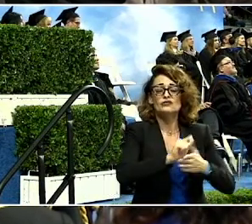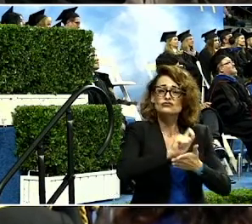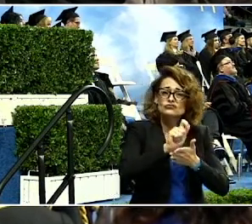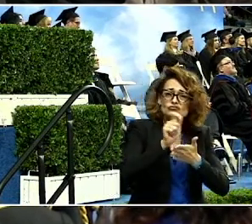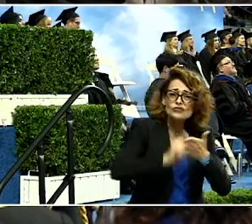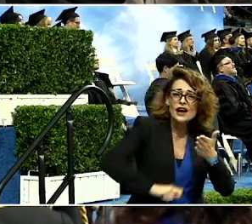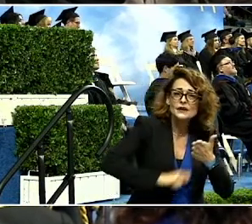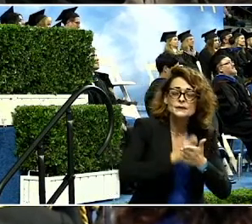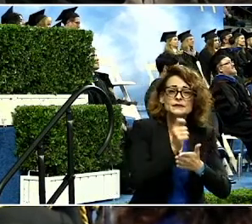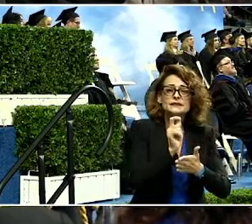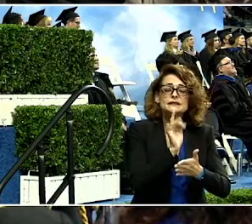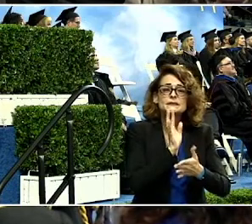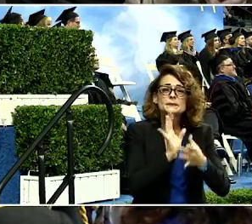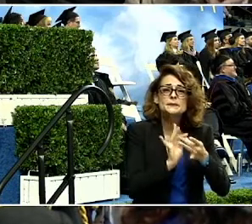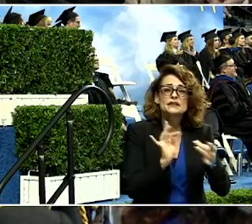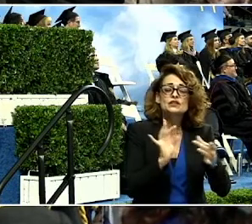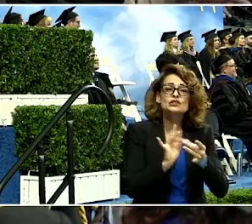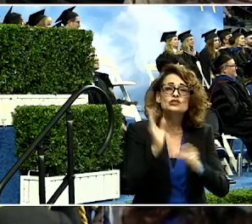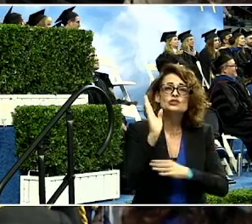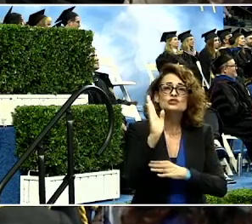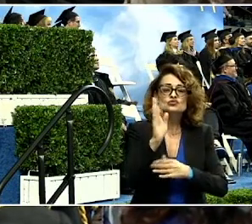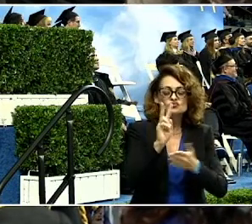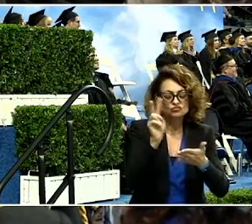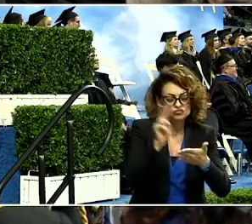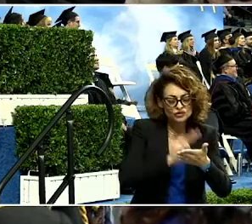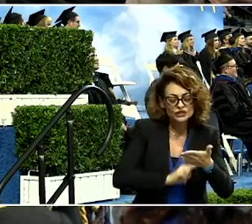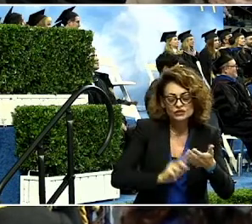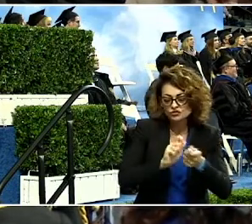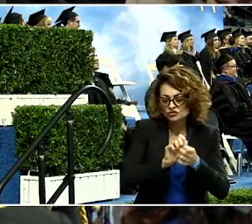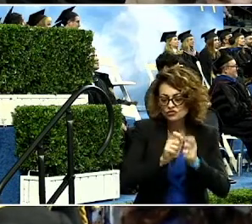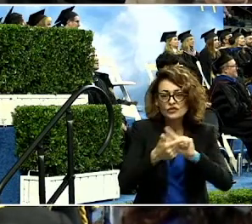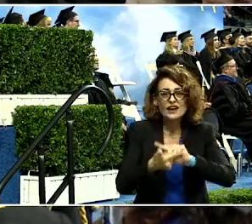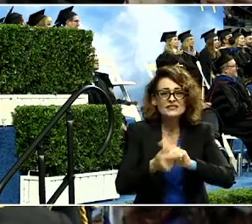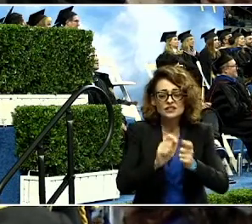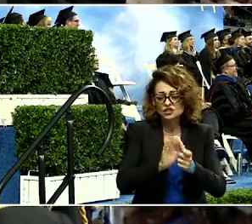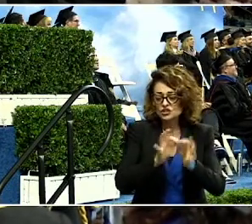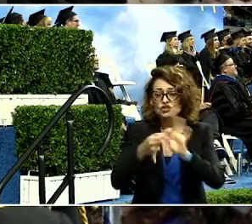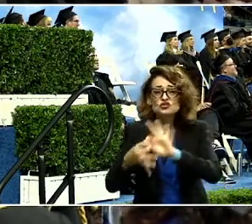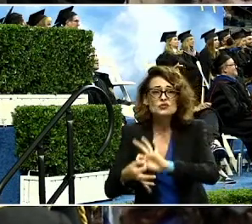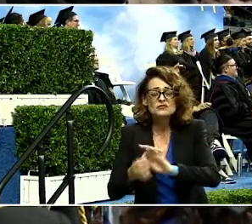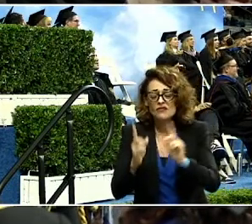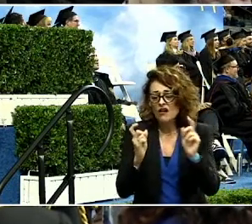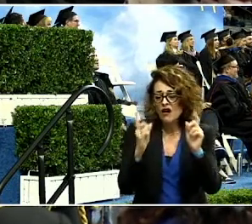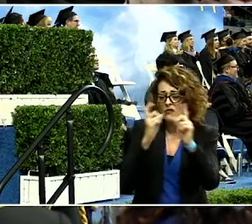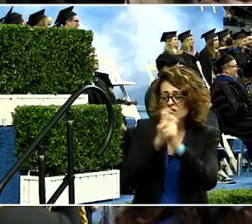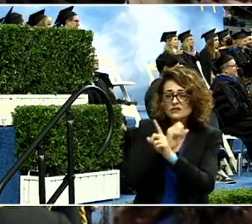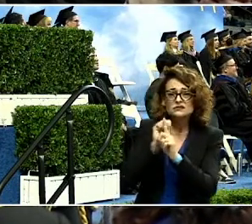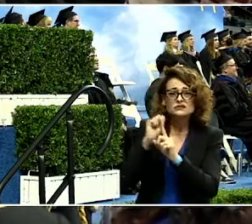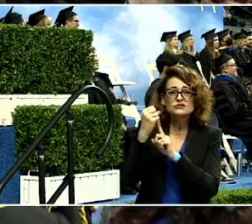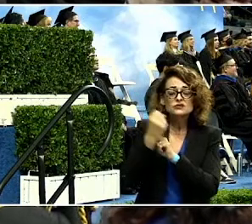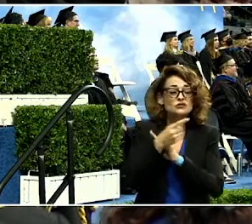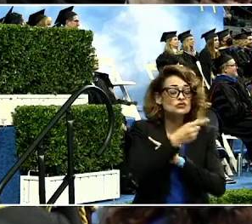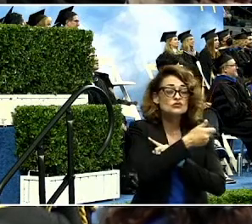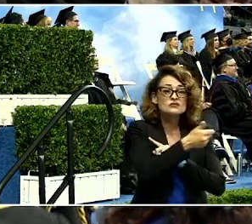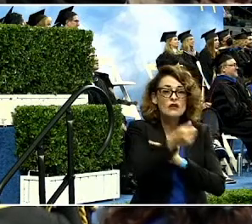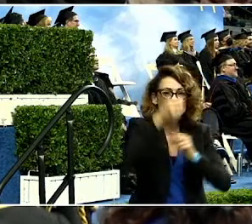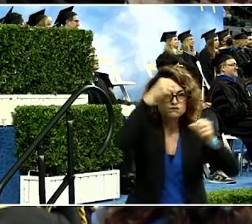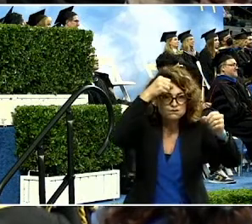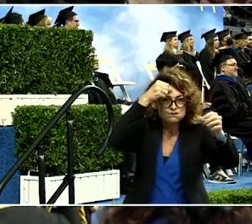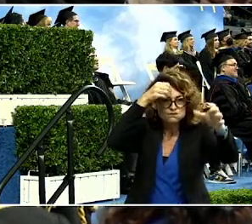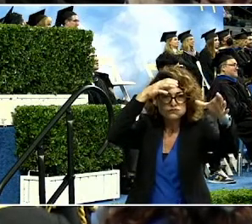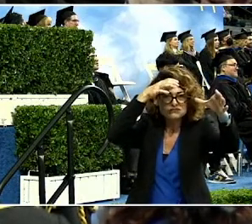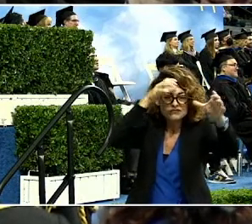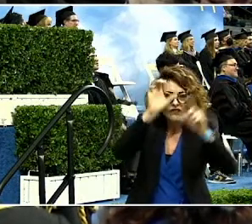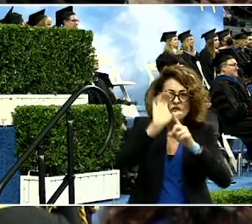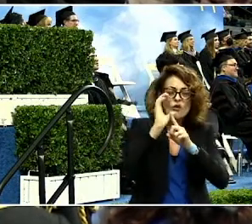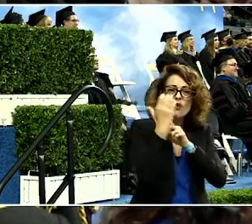readers and translators and interpreters of complex human situations. You are living encyclopedias of culture